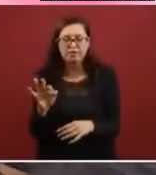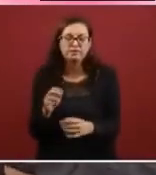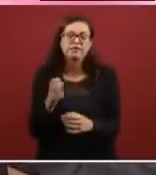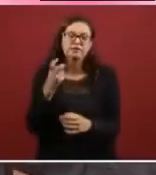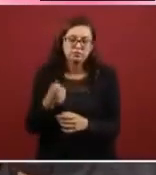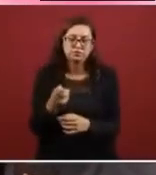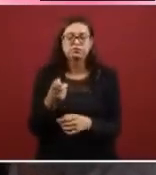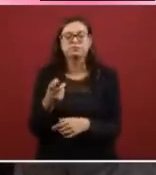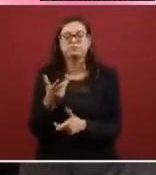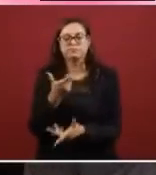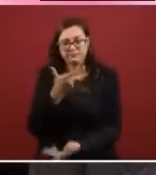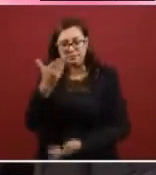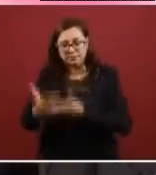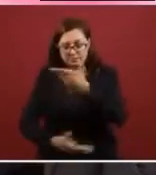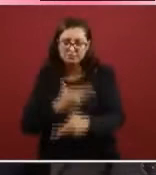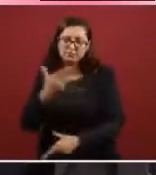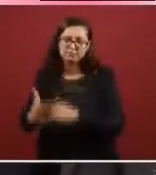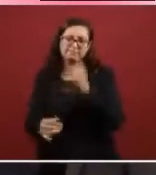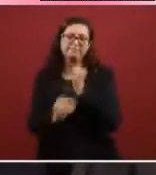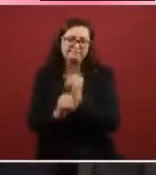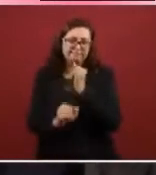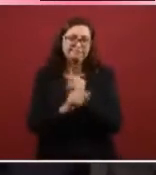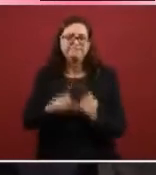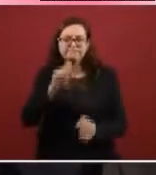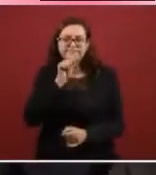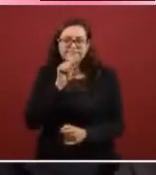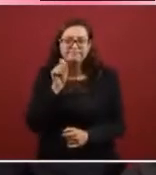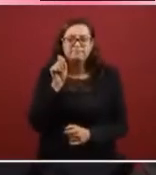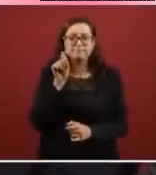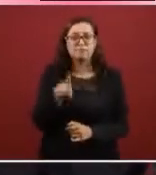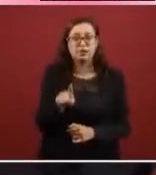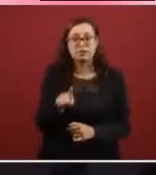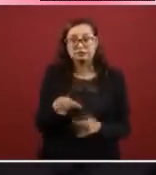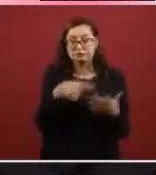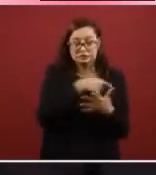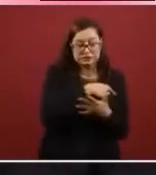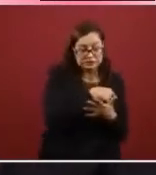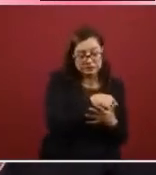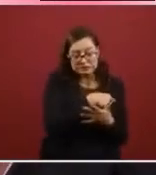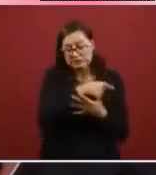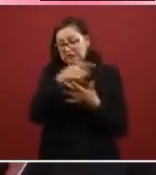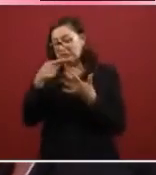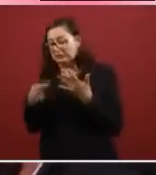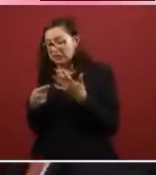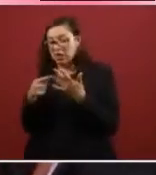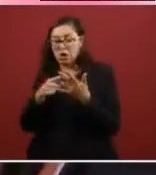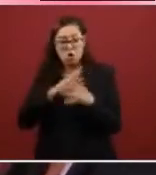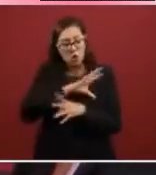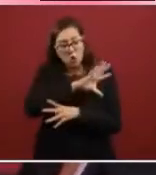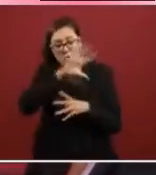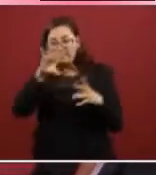have the service internet. Of internet. Toda la estrategia, this is the whole strategy,